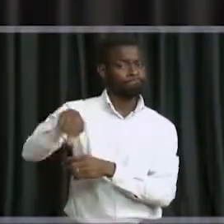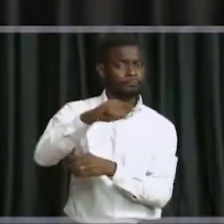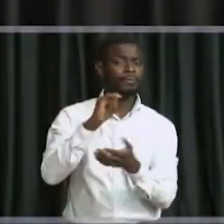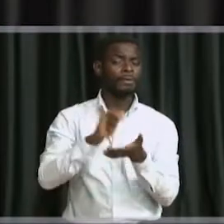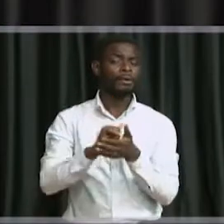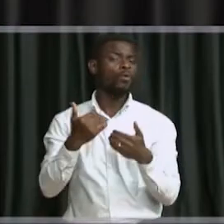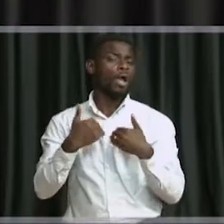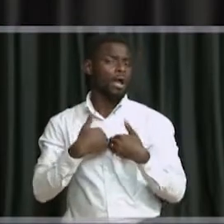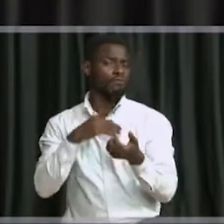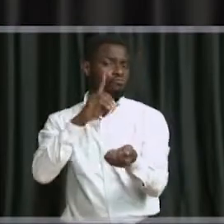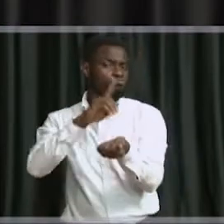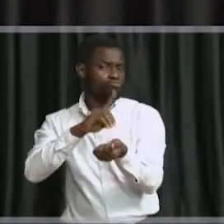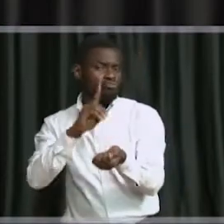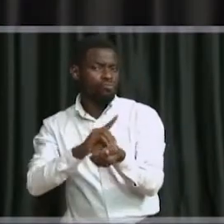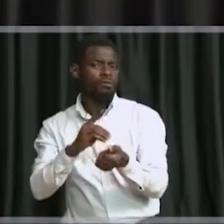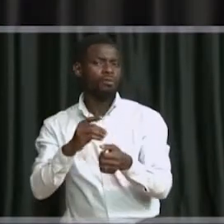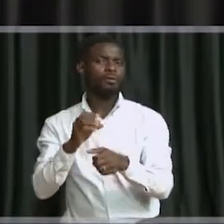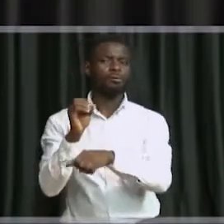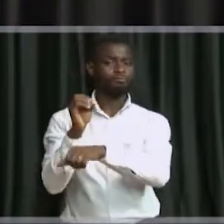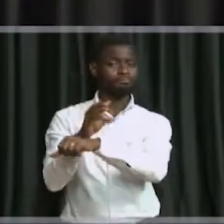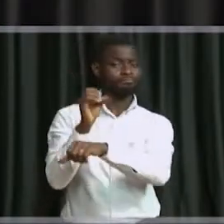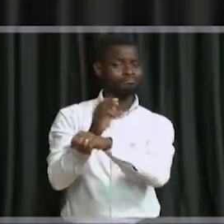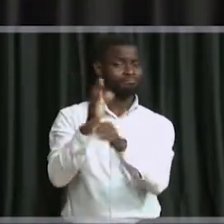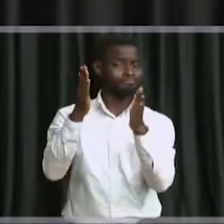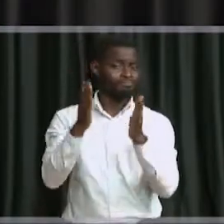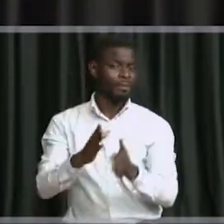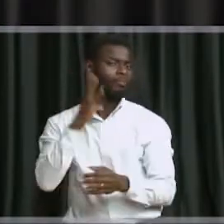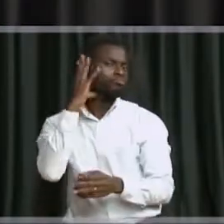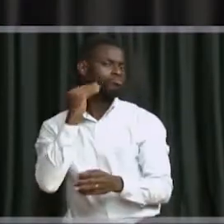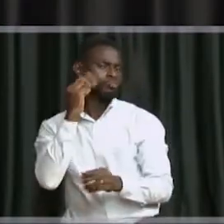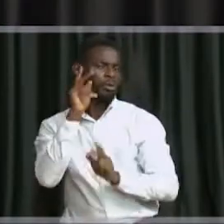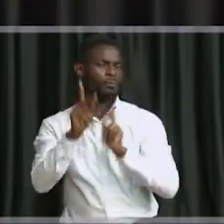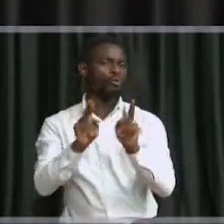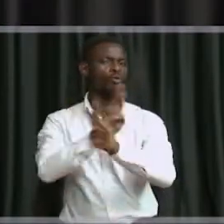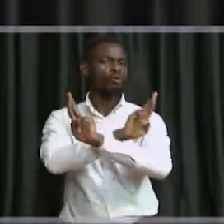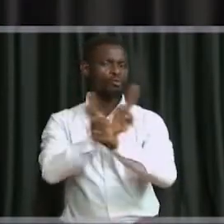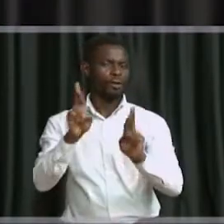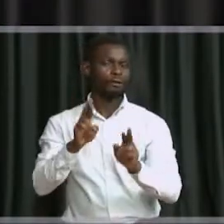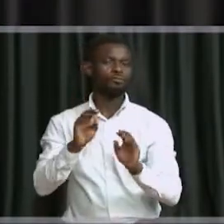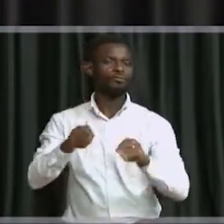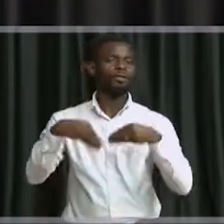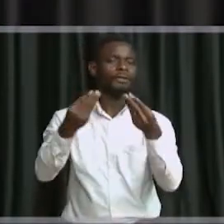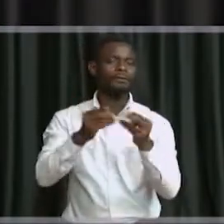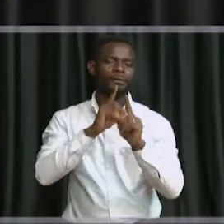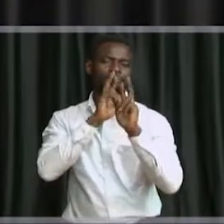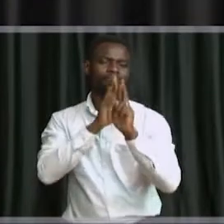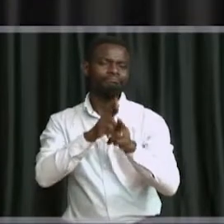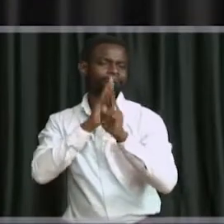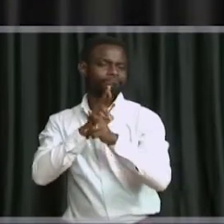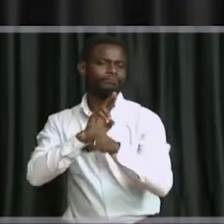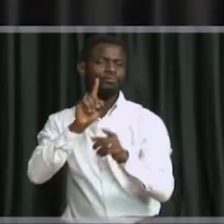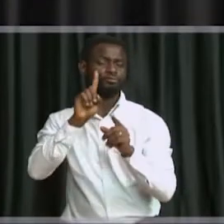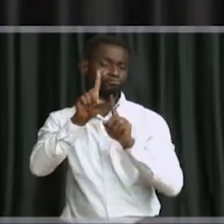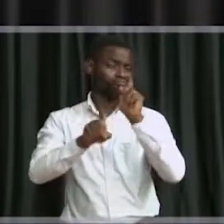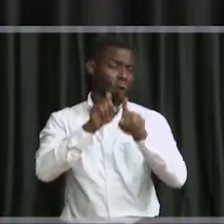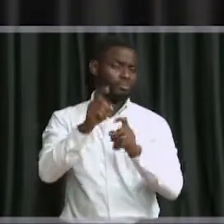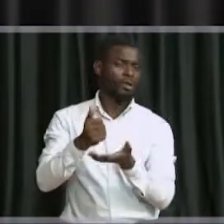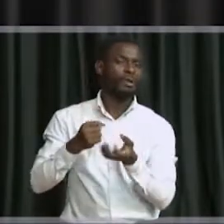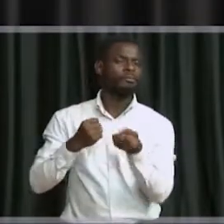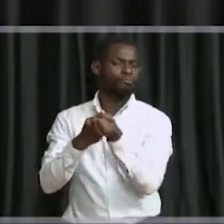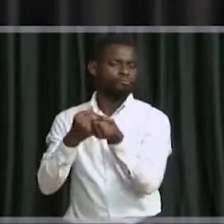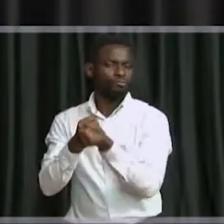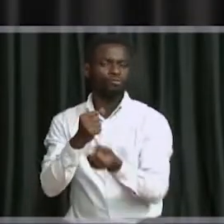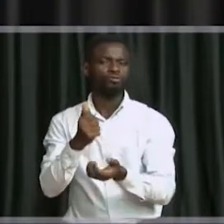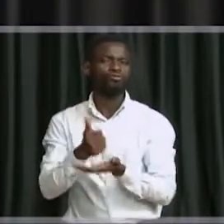wajweni apu mudinfo eni akrachi fwe kukudama umbitumi ebria mbisemi nginanwa mamu na abu wawo ama